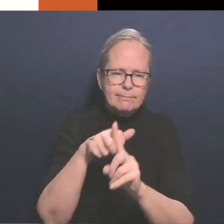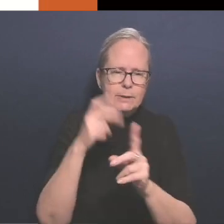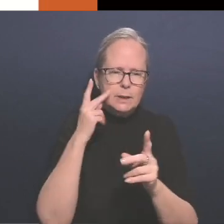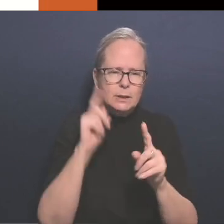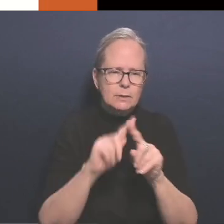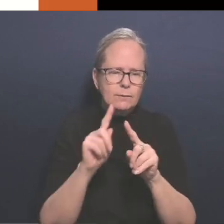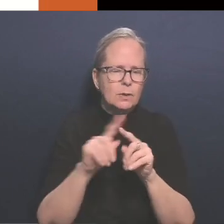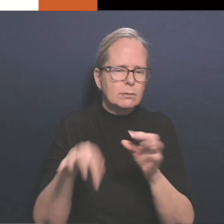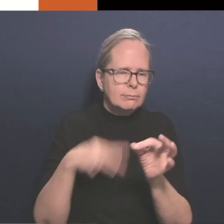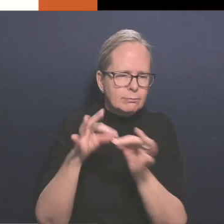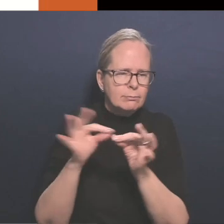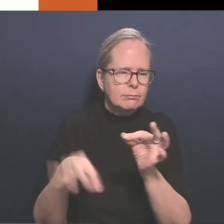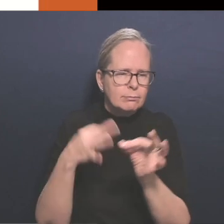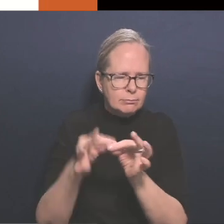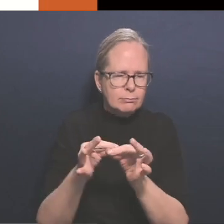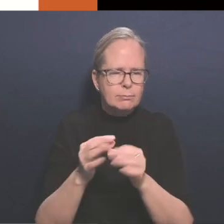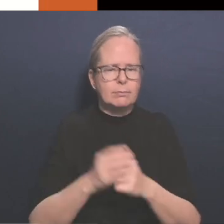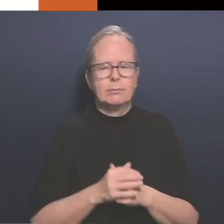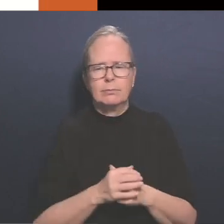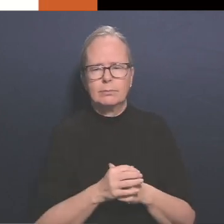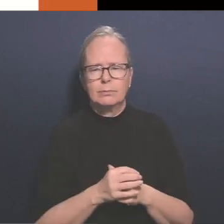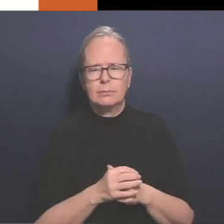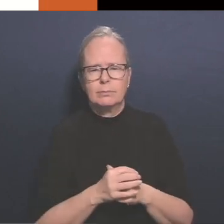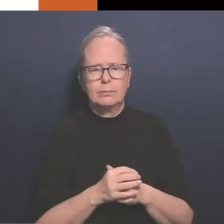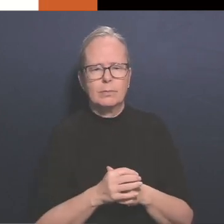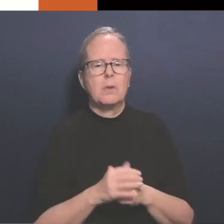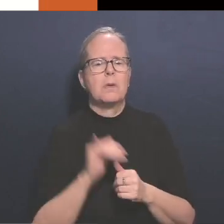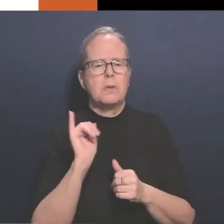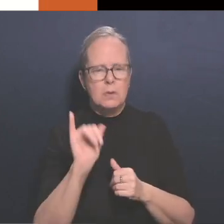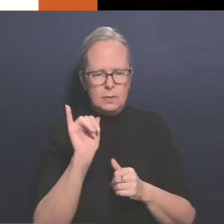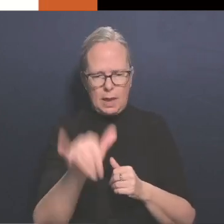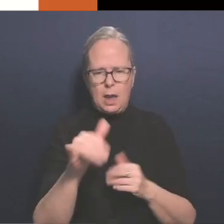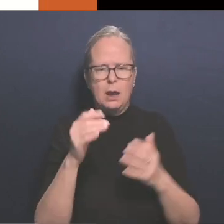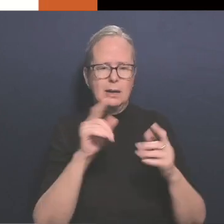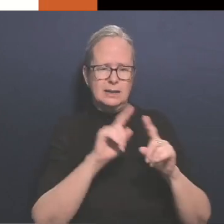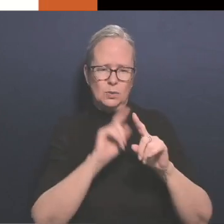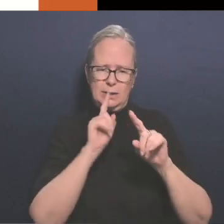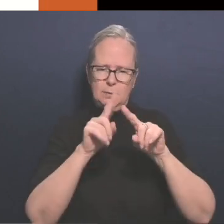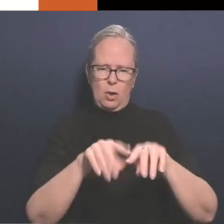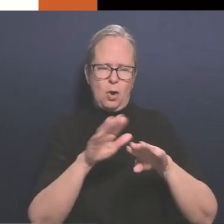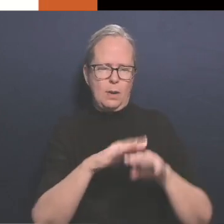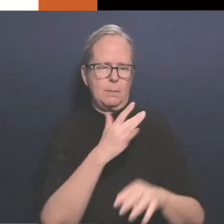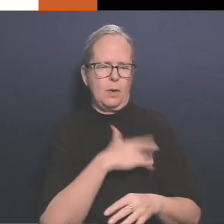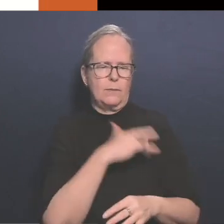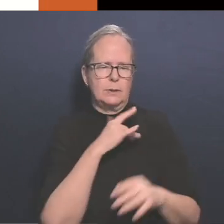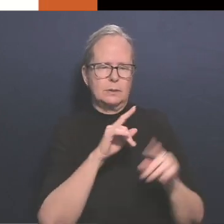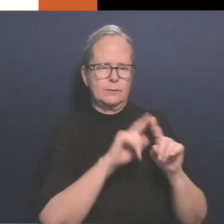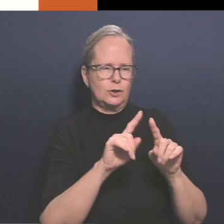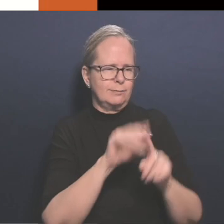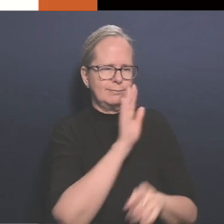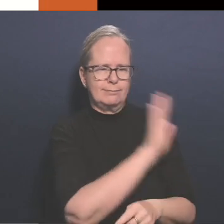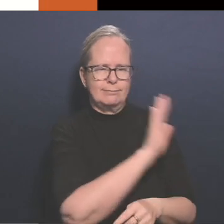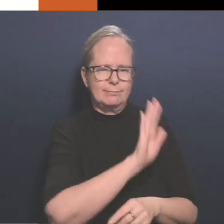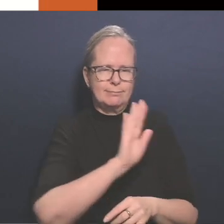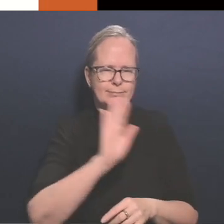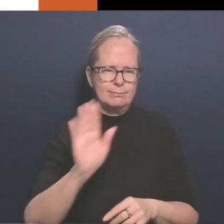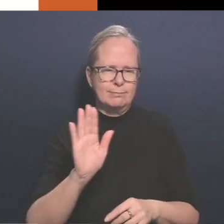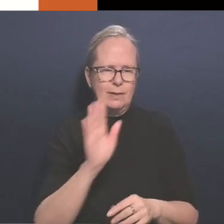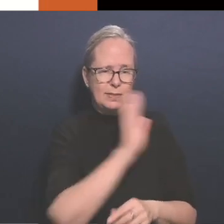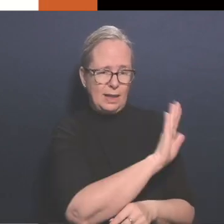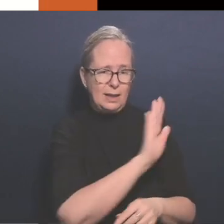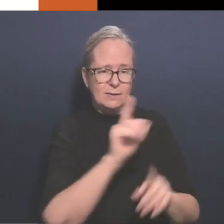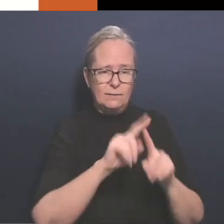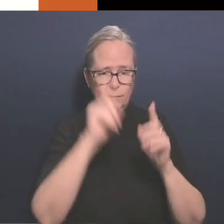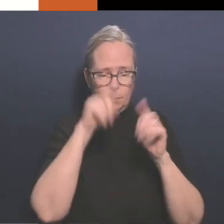we just heard that this changed, we will change it as we're notified. So in addition to the regular twice a year